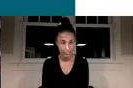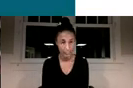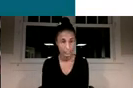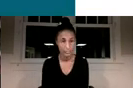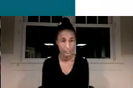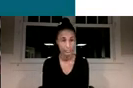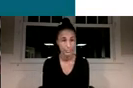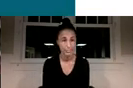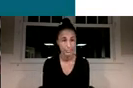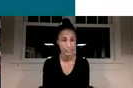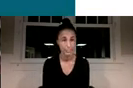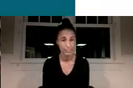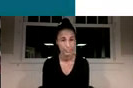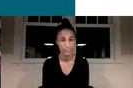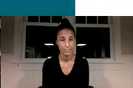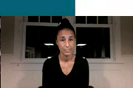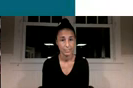you can